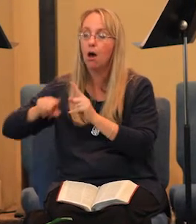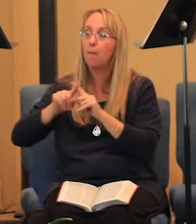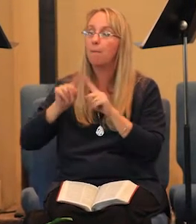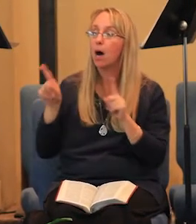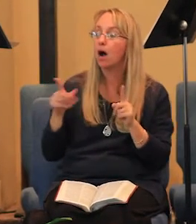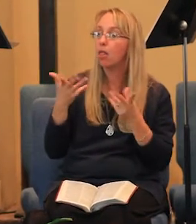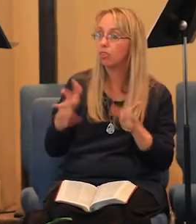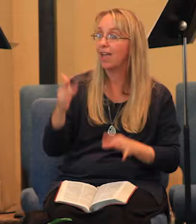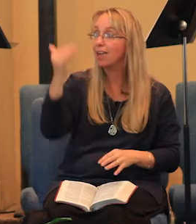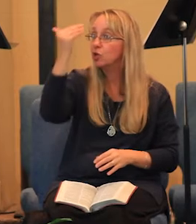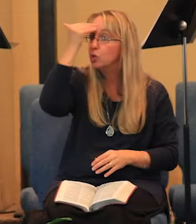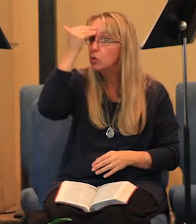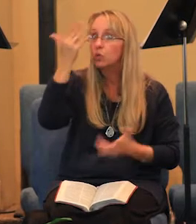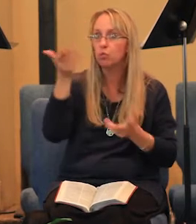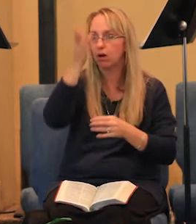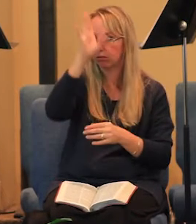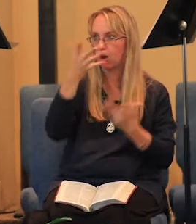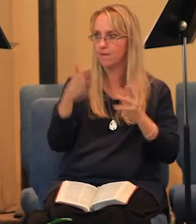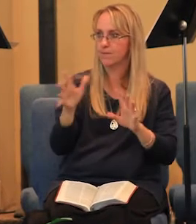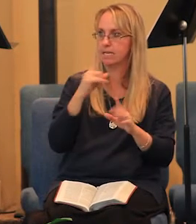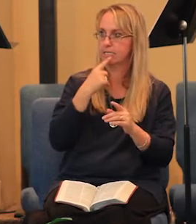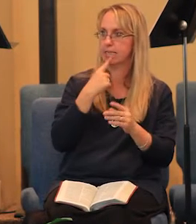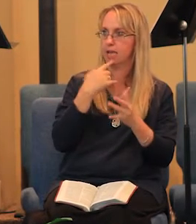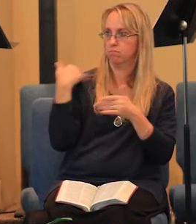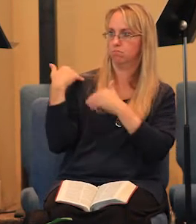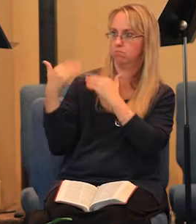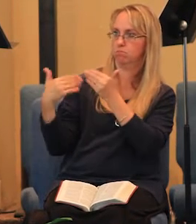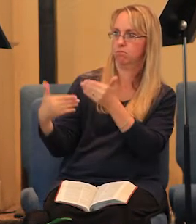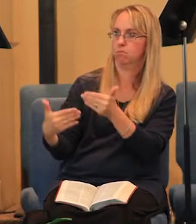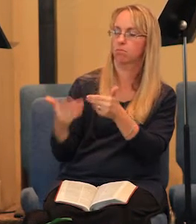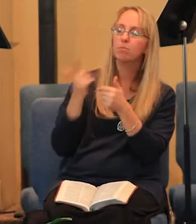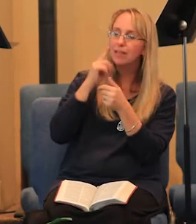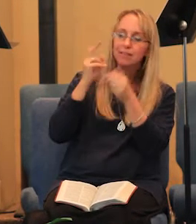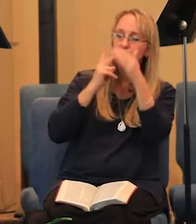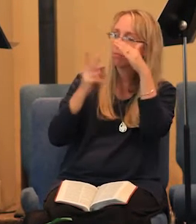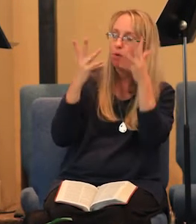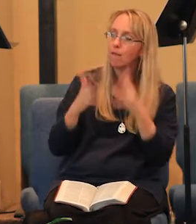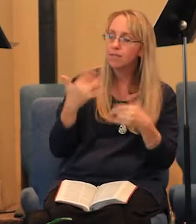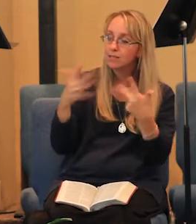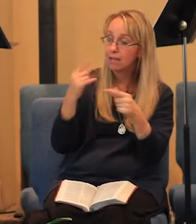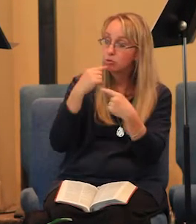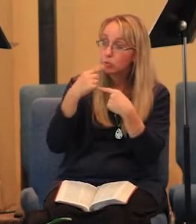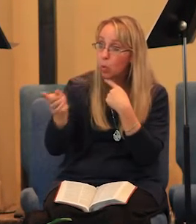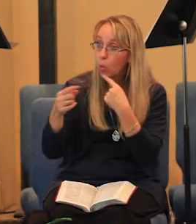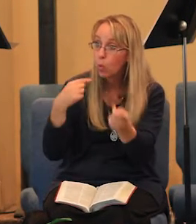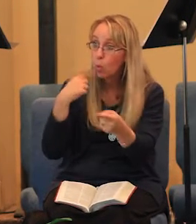But they knew what God had said because the prophets had told them.